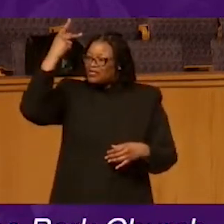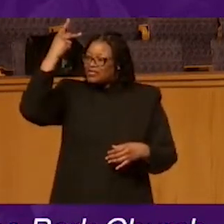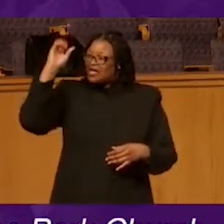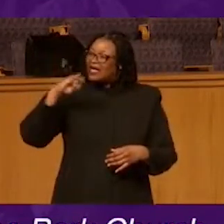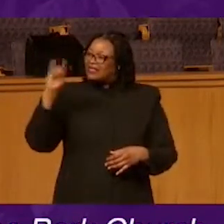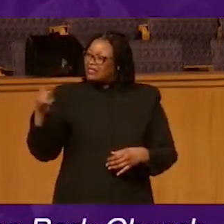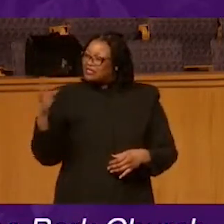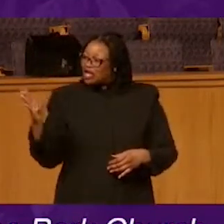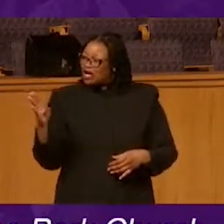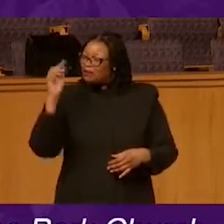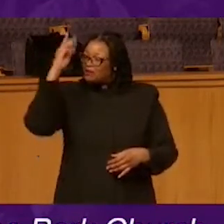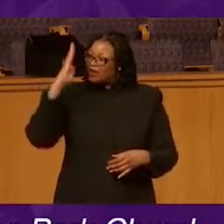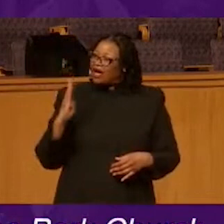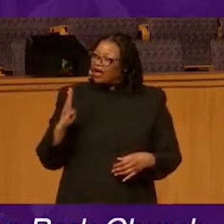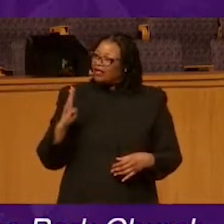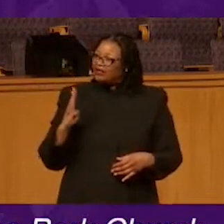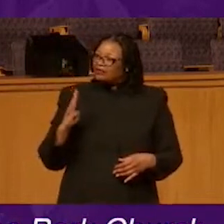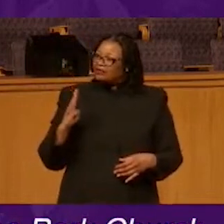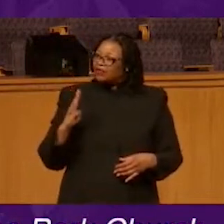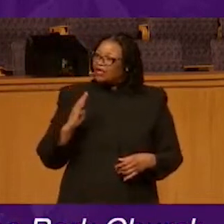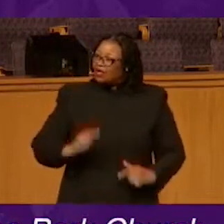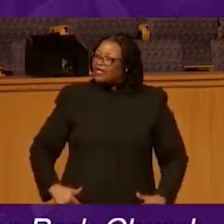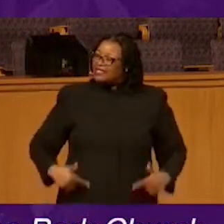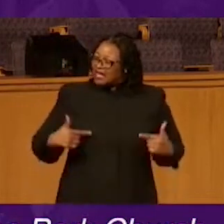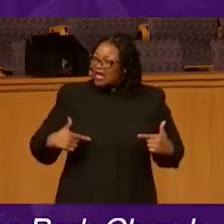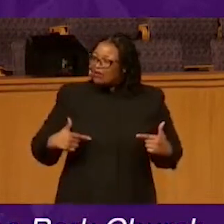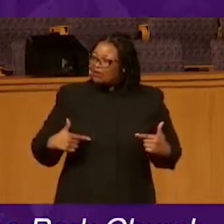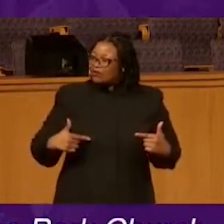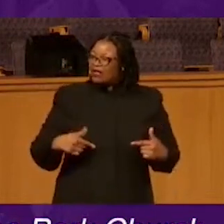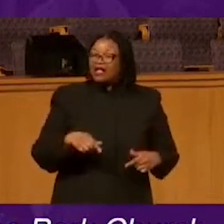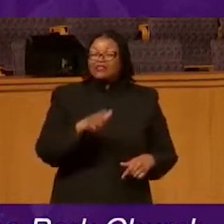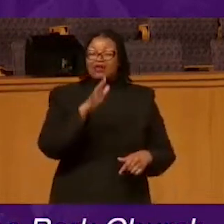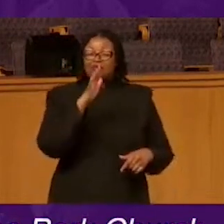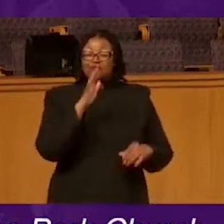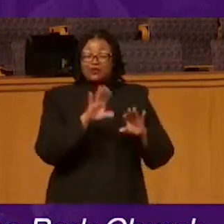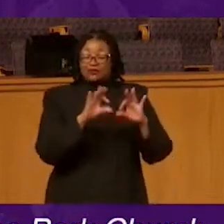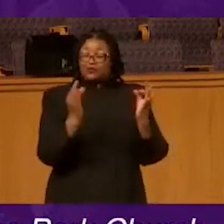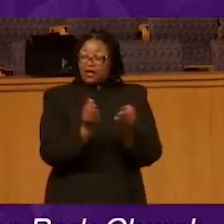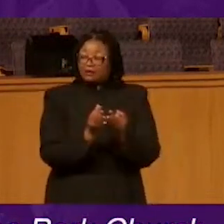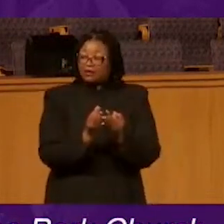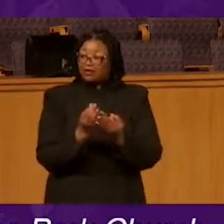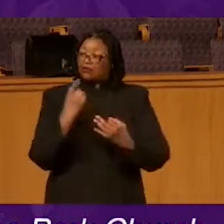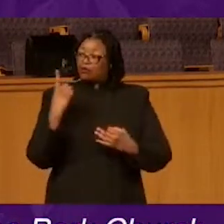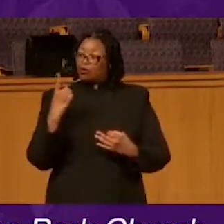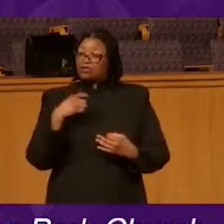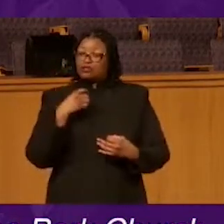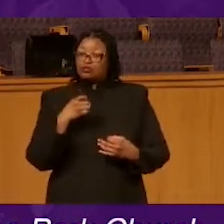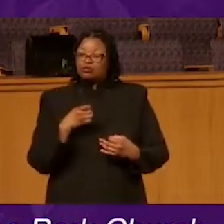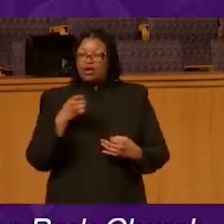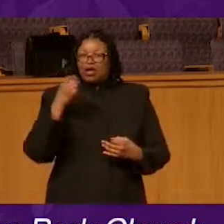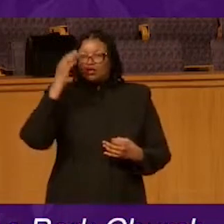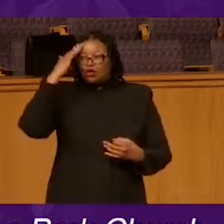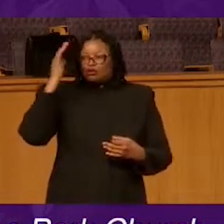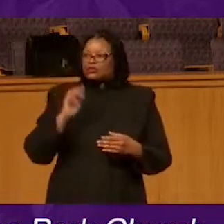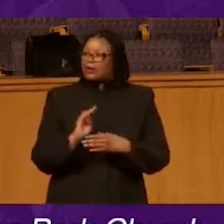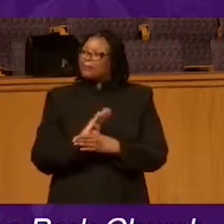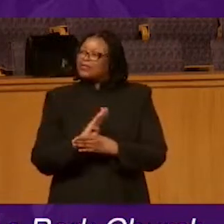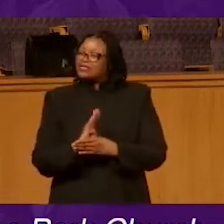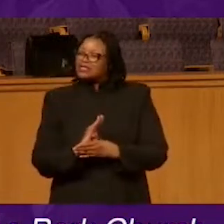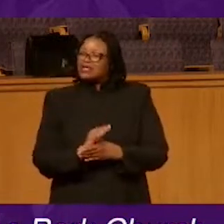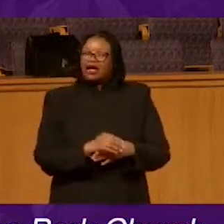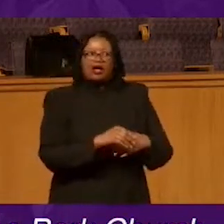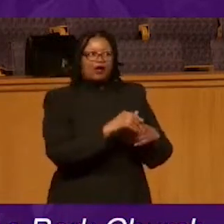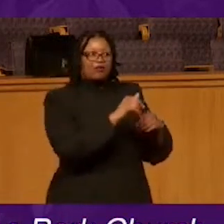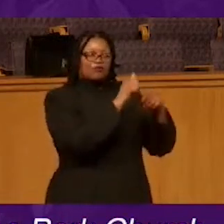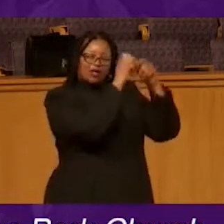of God on his life. The family of belonging are those tuned in to the business of the Father that he announced when